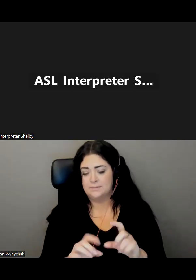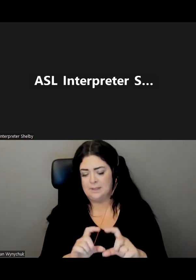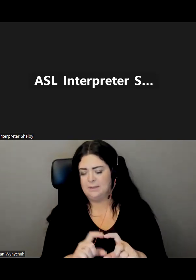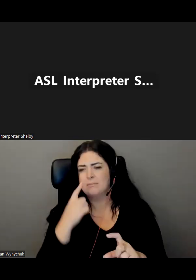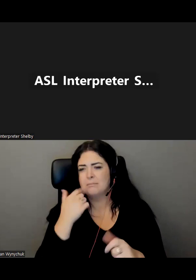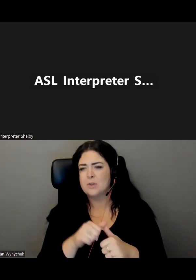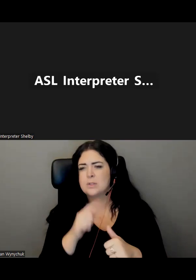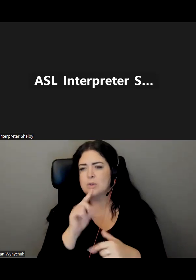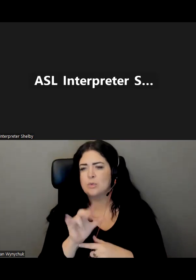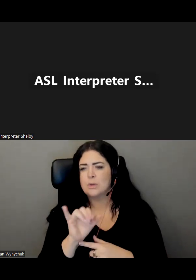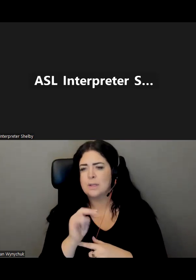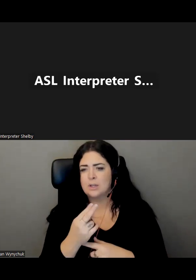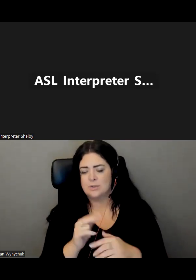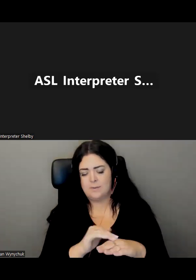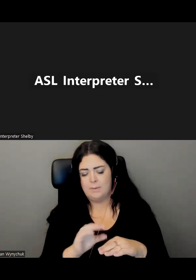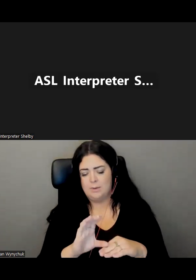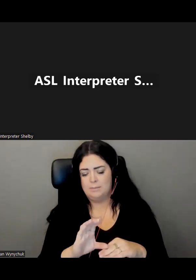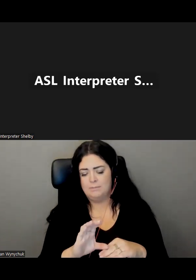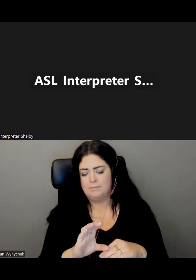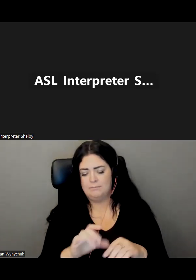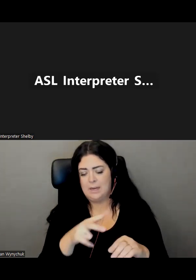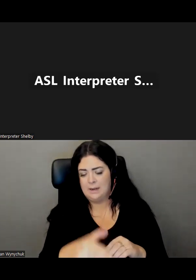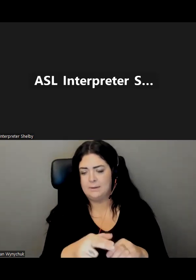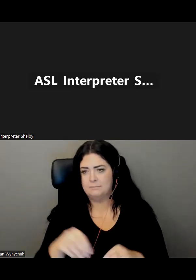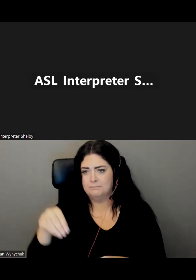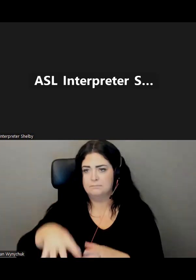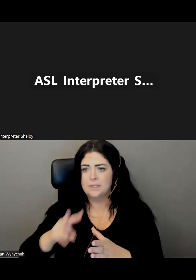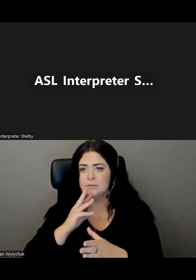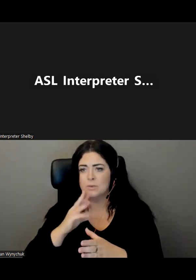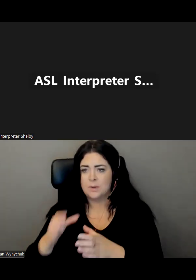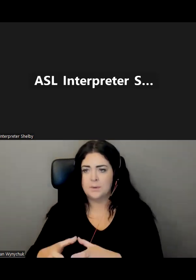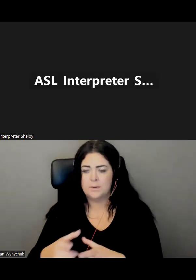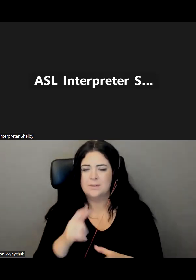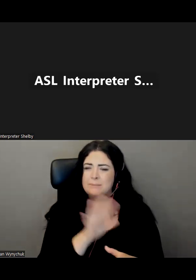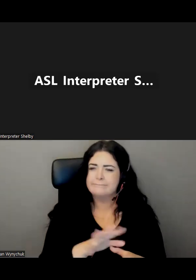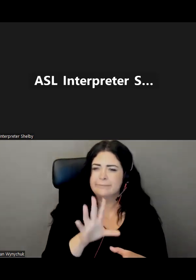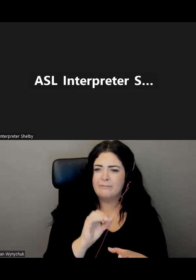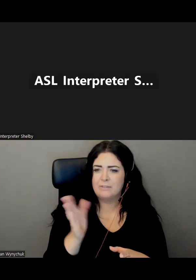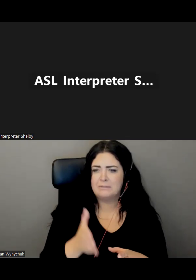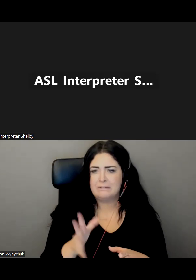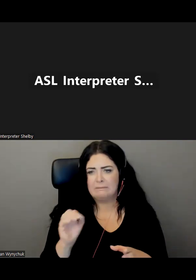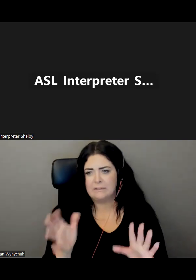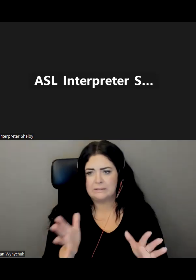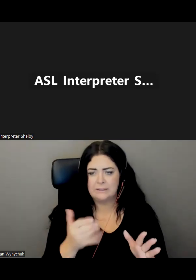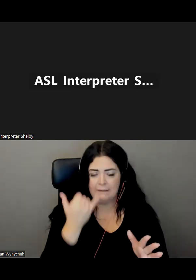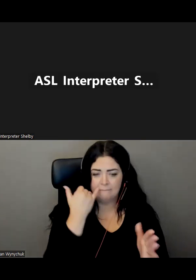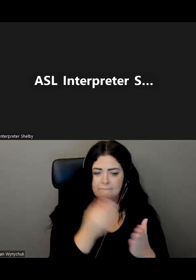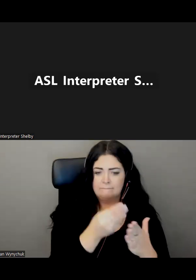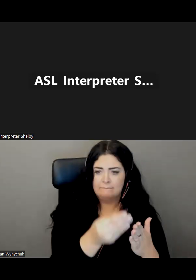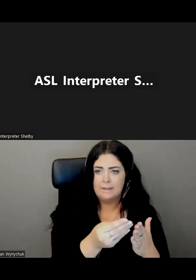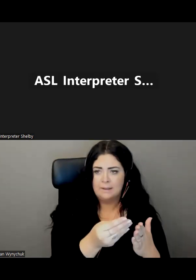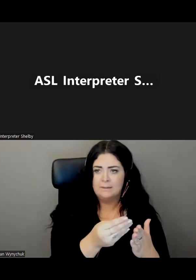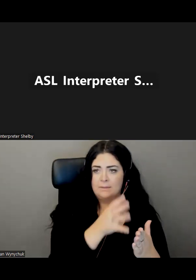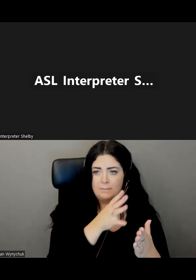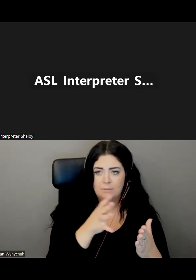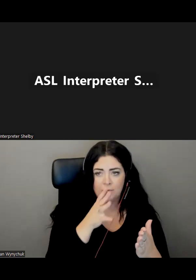you recommended with the greenery, put it in water? Will that grow? So you're going to be 50-50. If you buy it from a